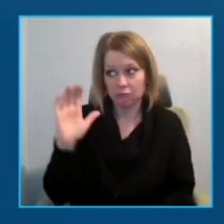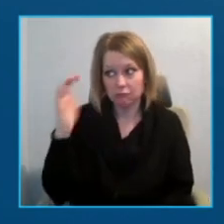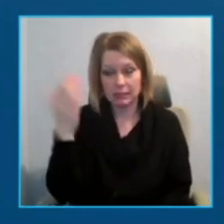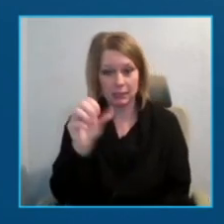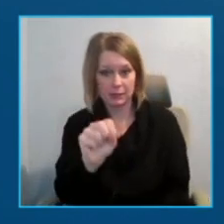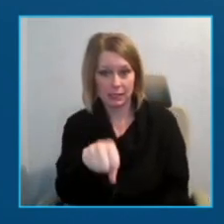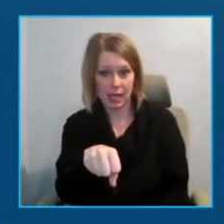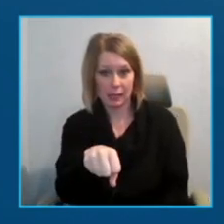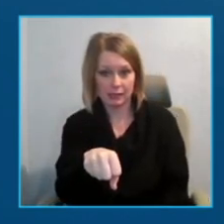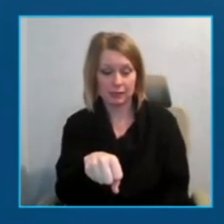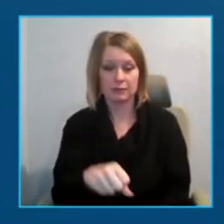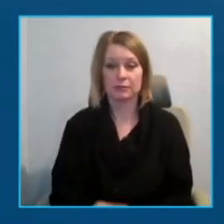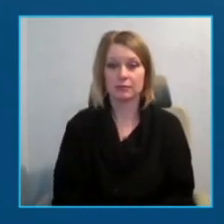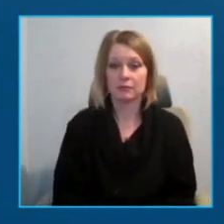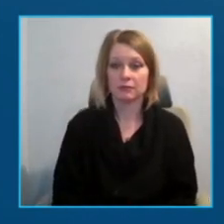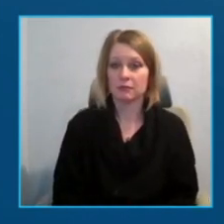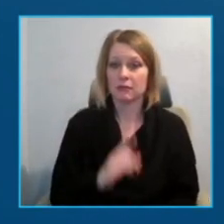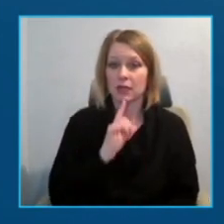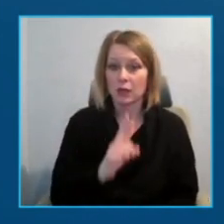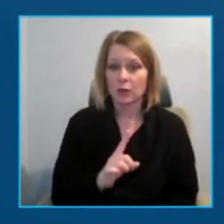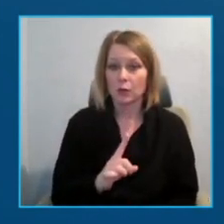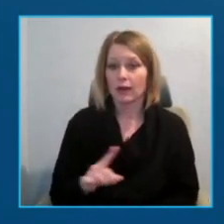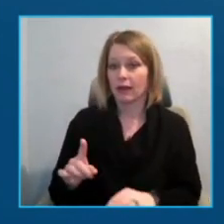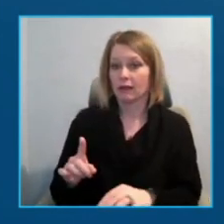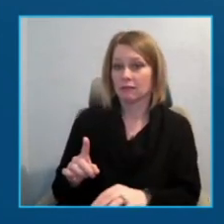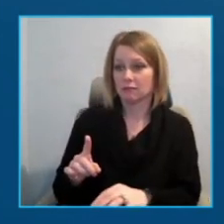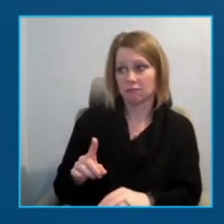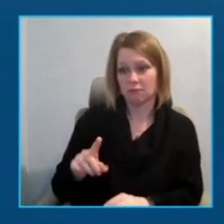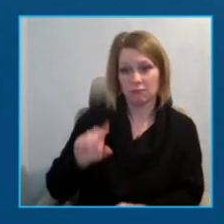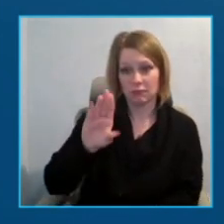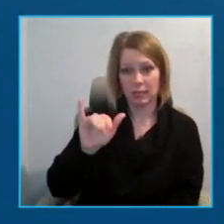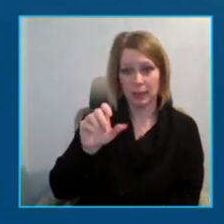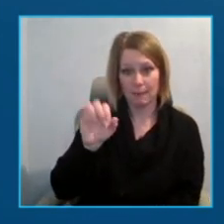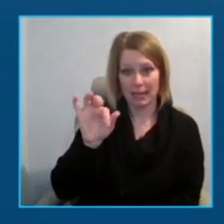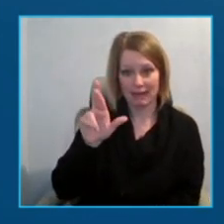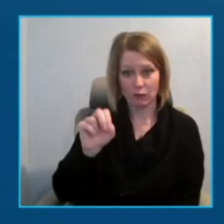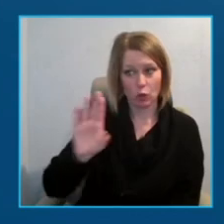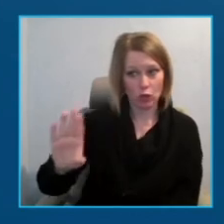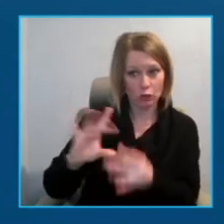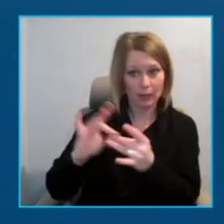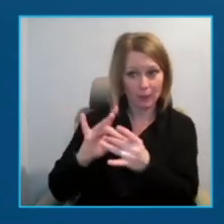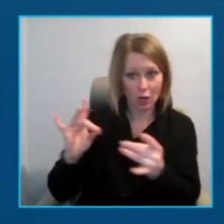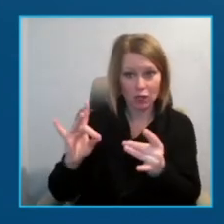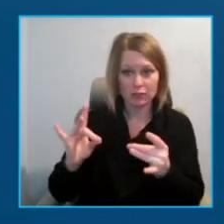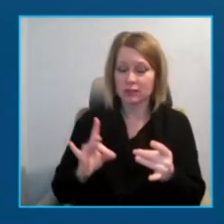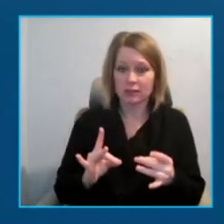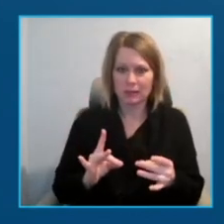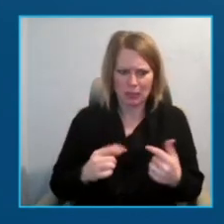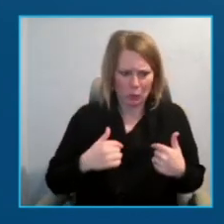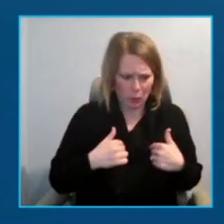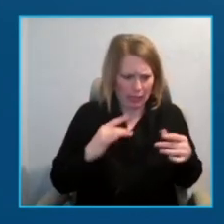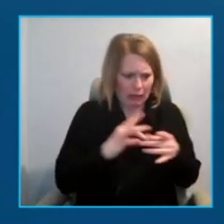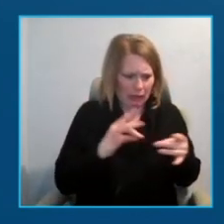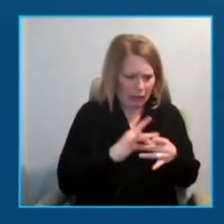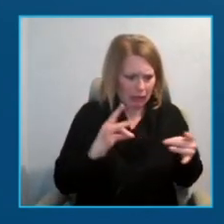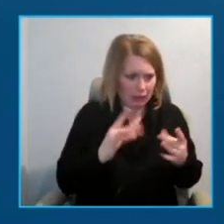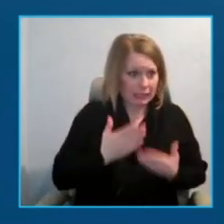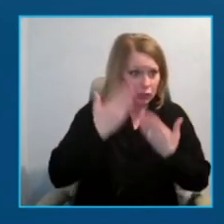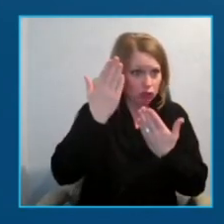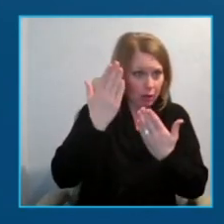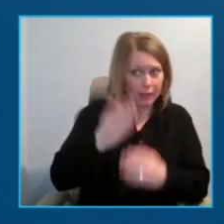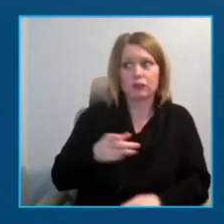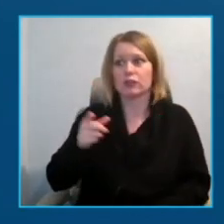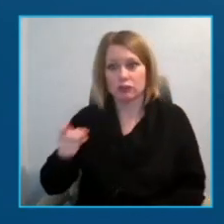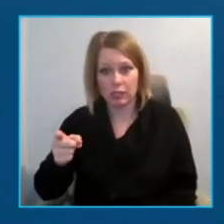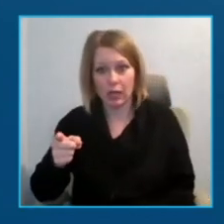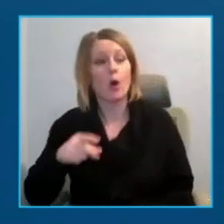forward. Just listening to the remarks of Chair Beaufort today, everything that we have suggested to her, I'm hearing, I will take that back. Yes,